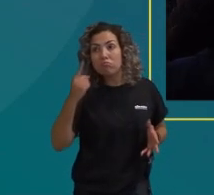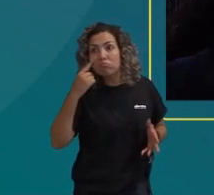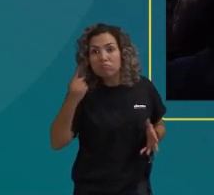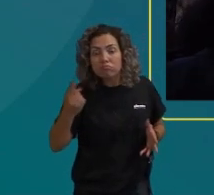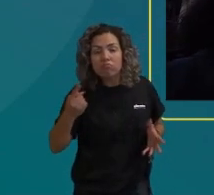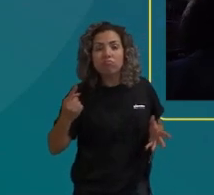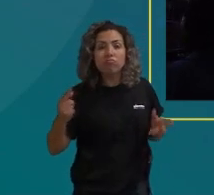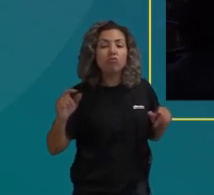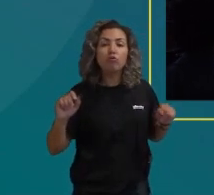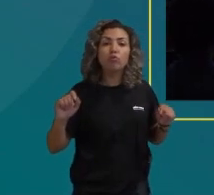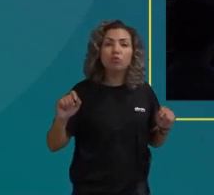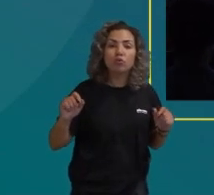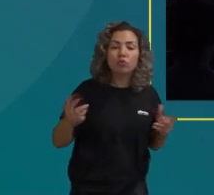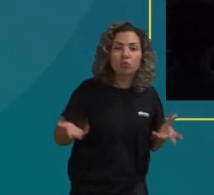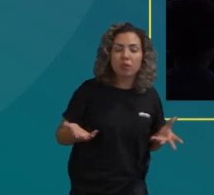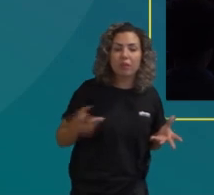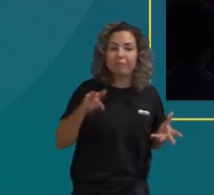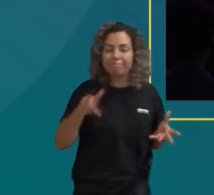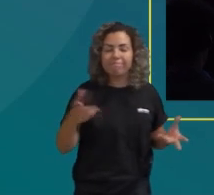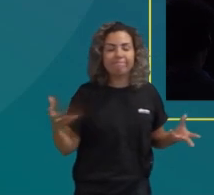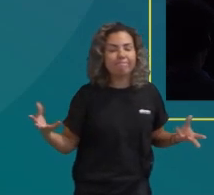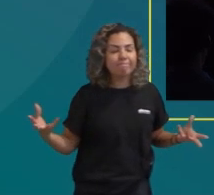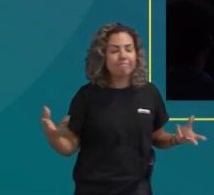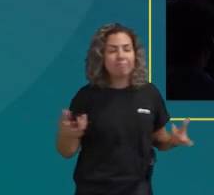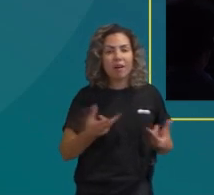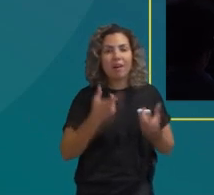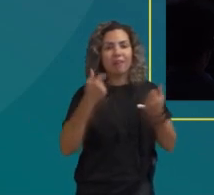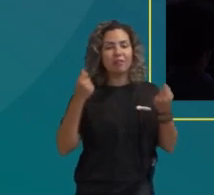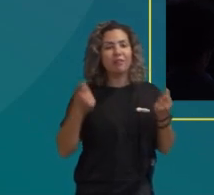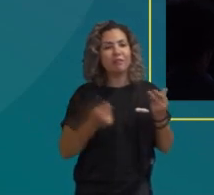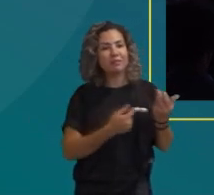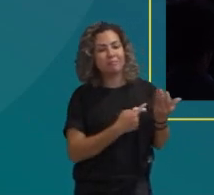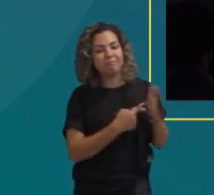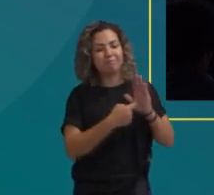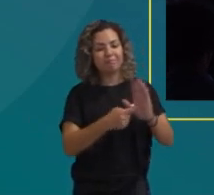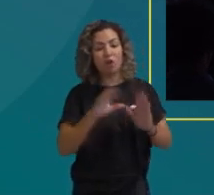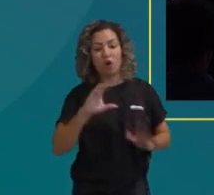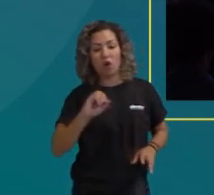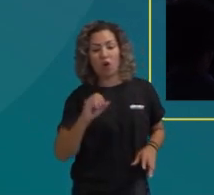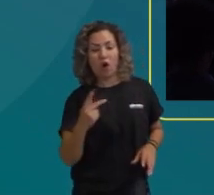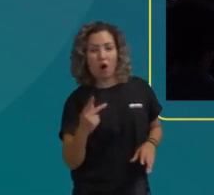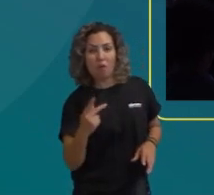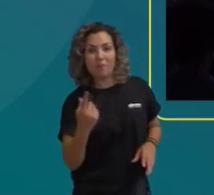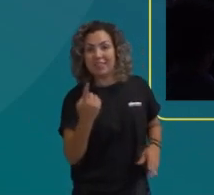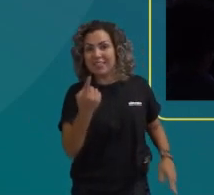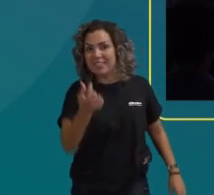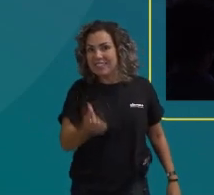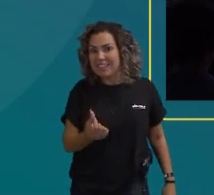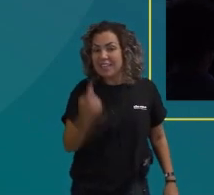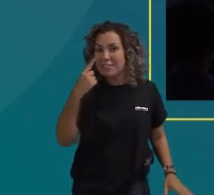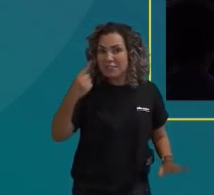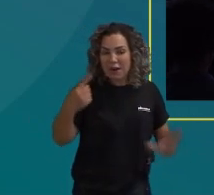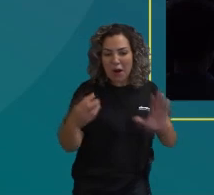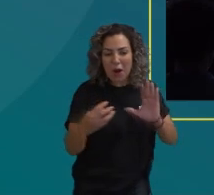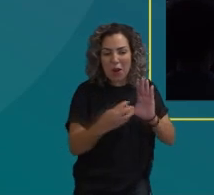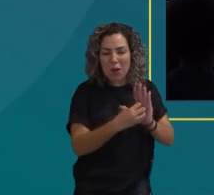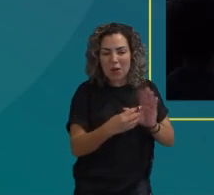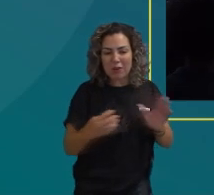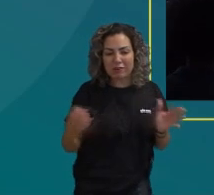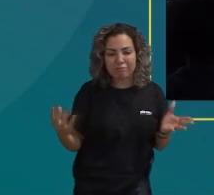of beauty, the logo of COP16, the official 8th summit on cities